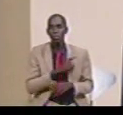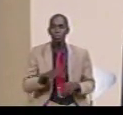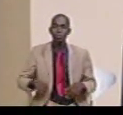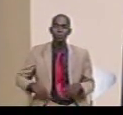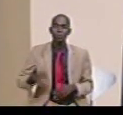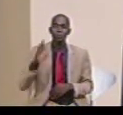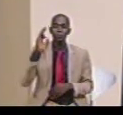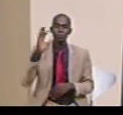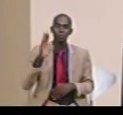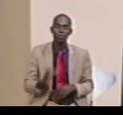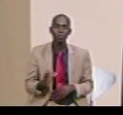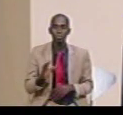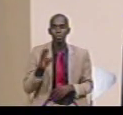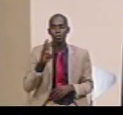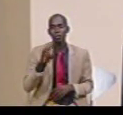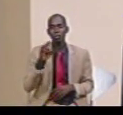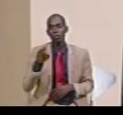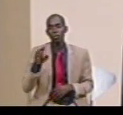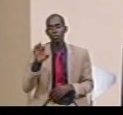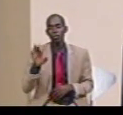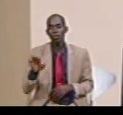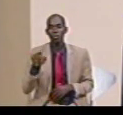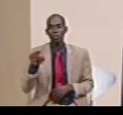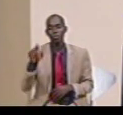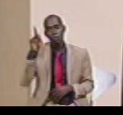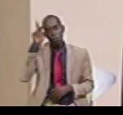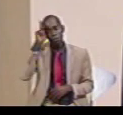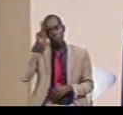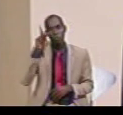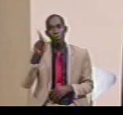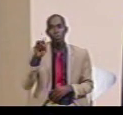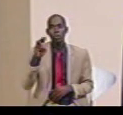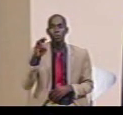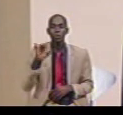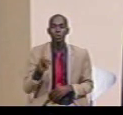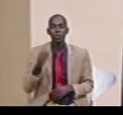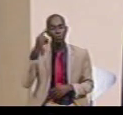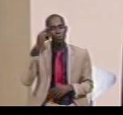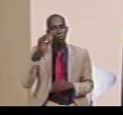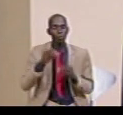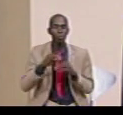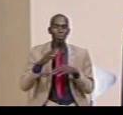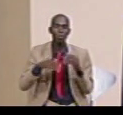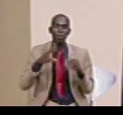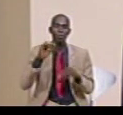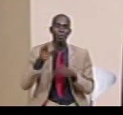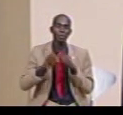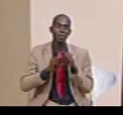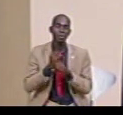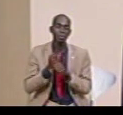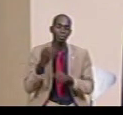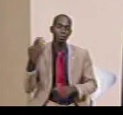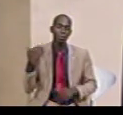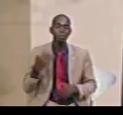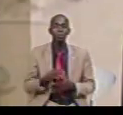Pastor Dr. William KUMUYI, for the past 50 years.